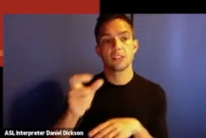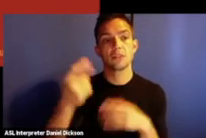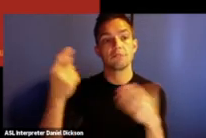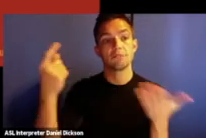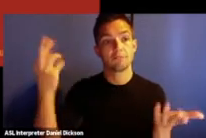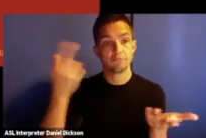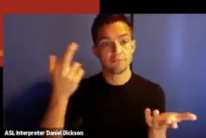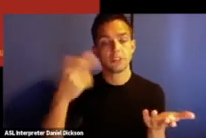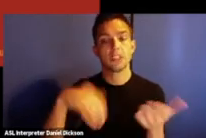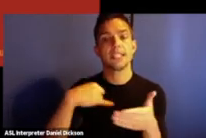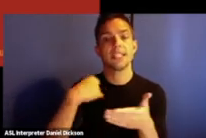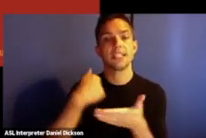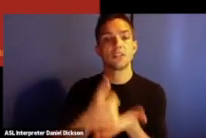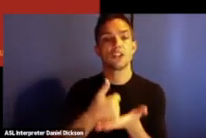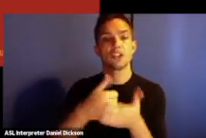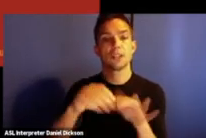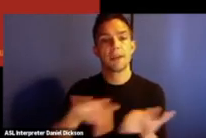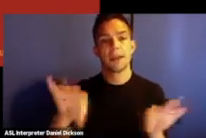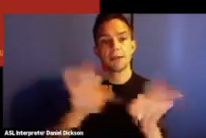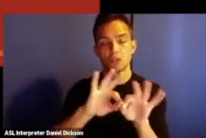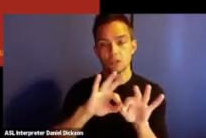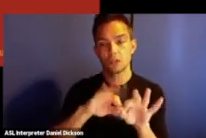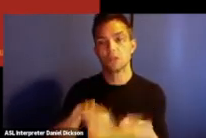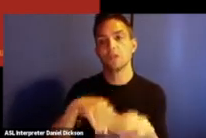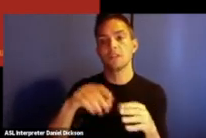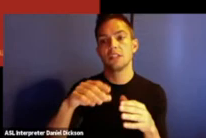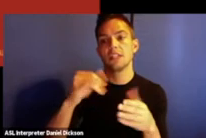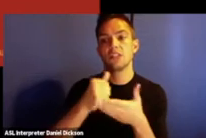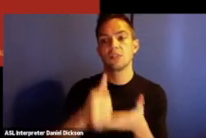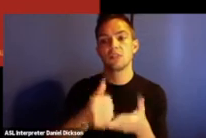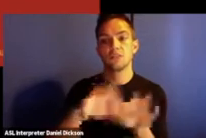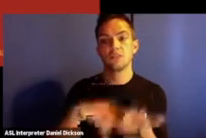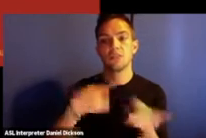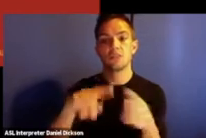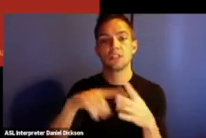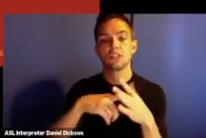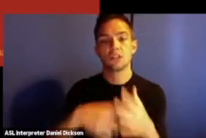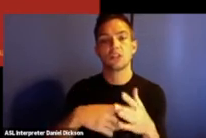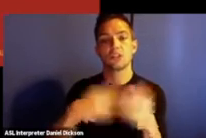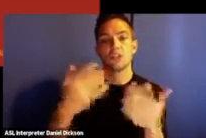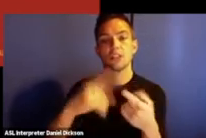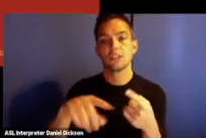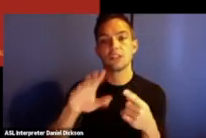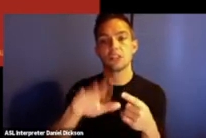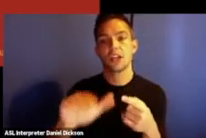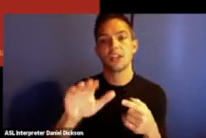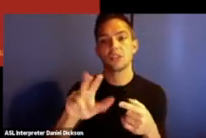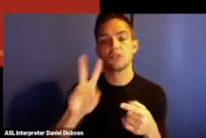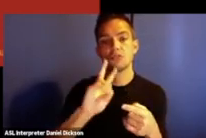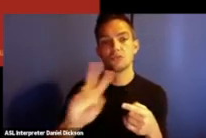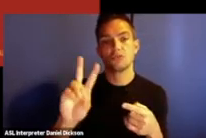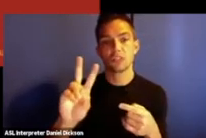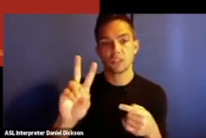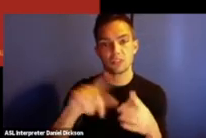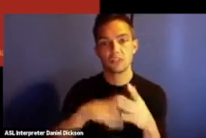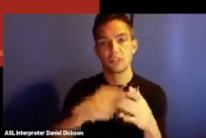because intervention matters, and intervention matters when it starts. Waiting until a child is 2 years of age to start